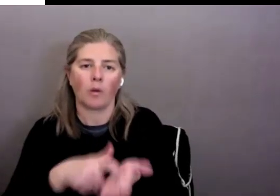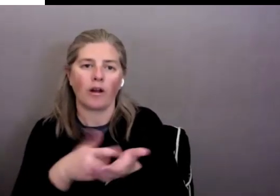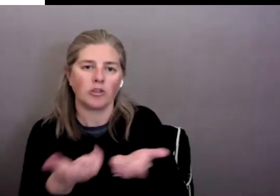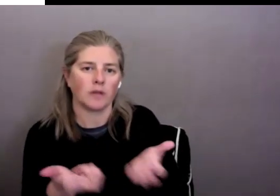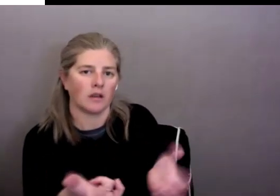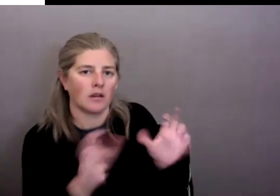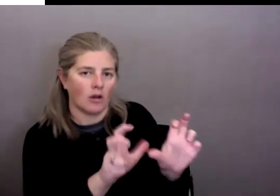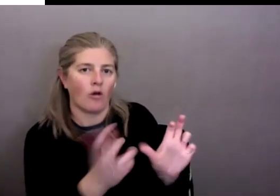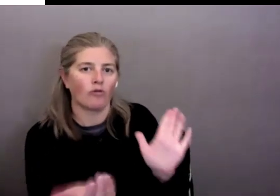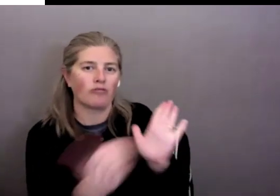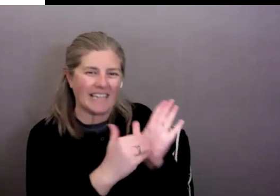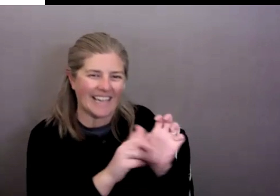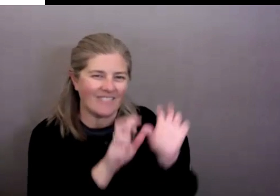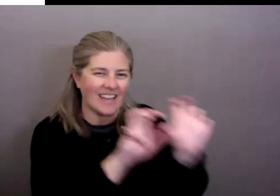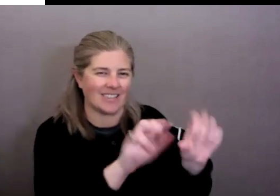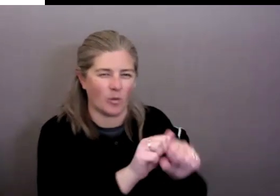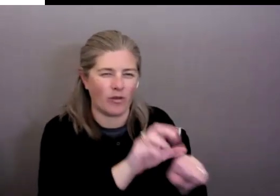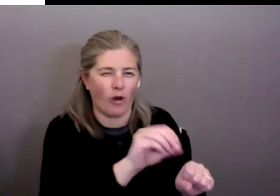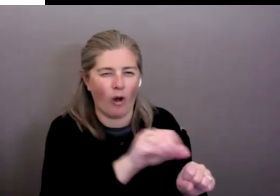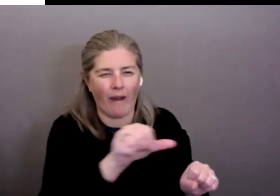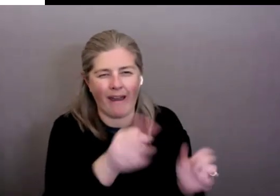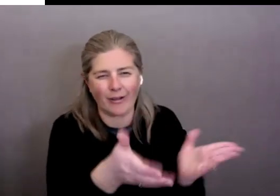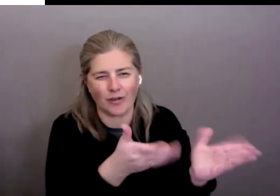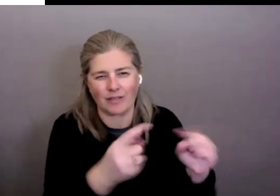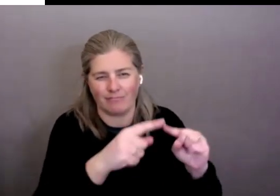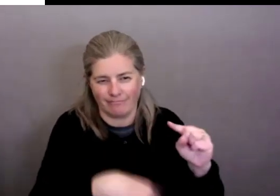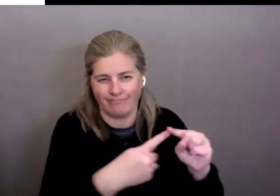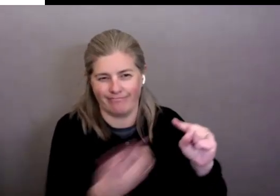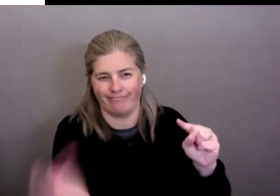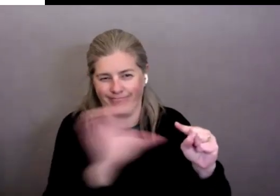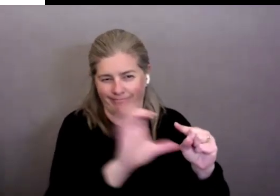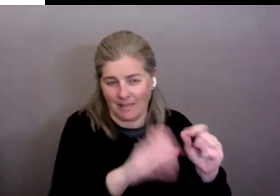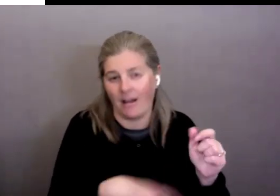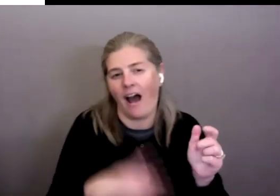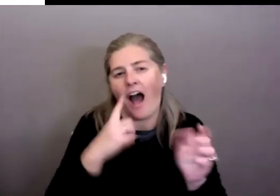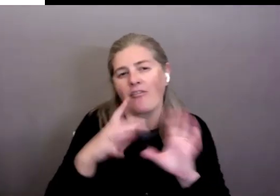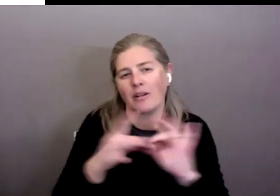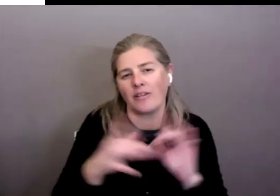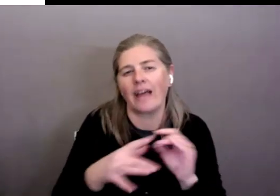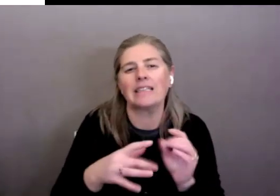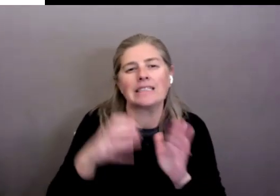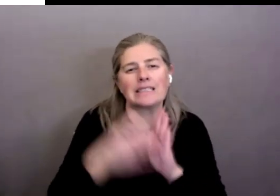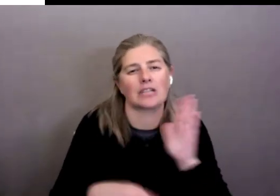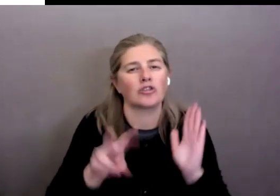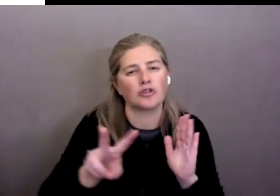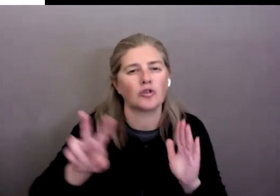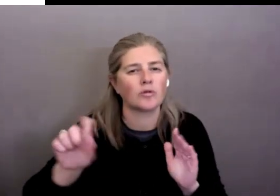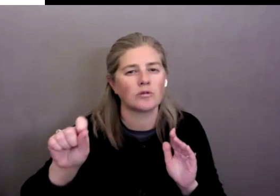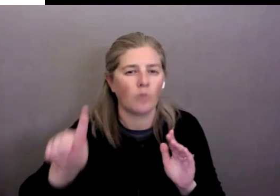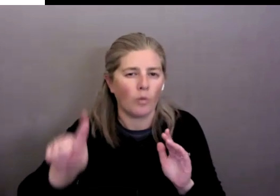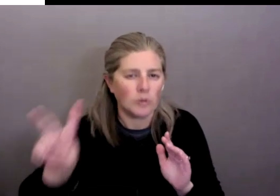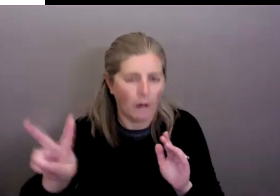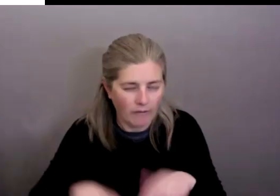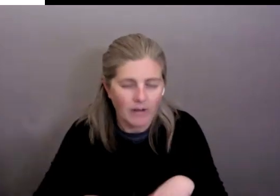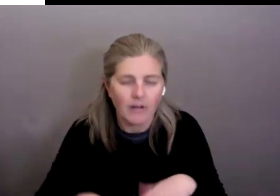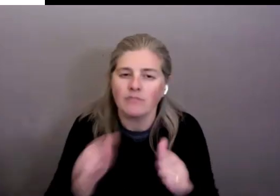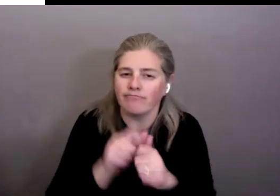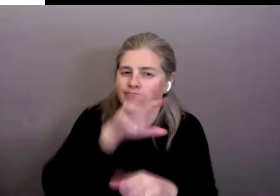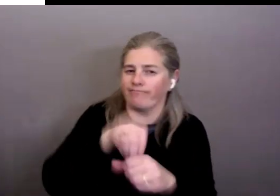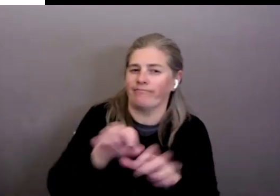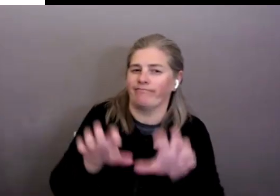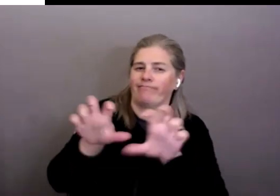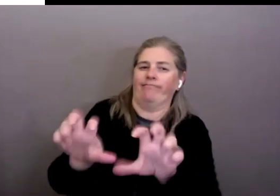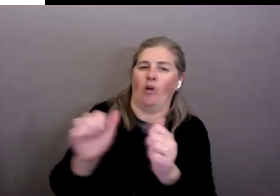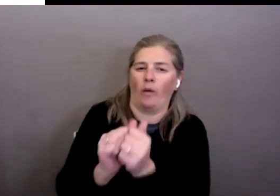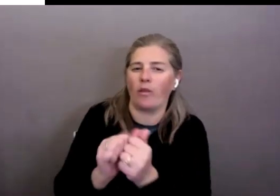services. I mentioned this earlier, but Section 212 actually requires that the profits from all 212 agreements be reinvested in Older Americans Act